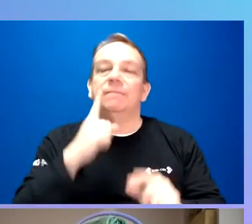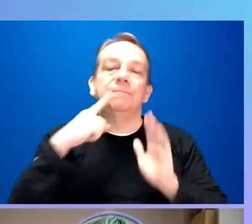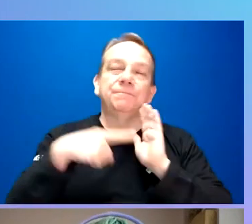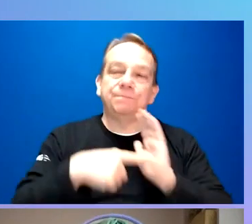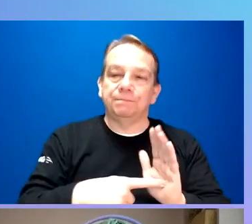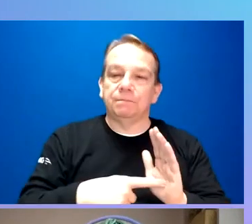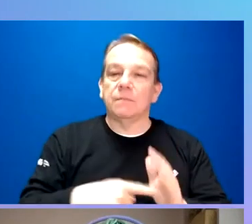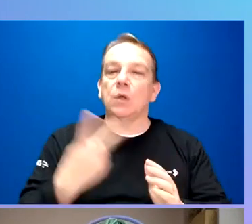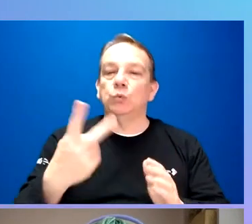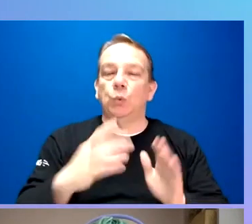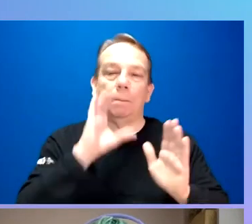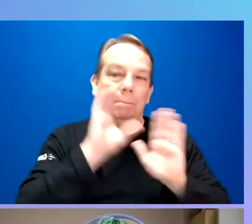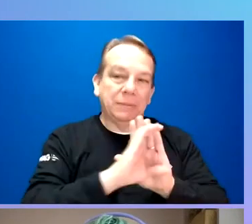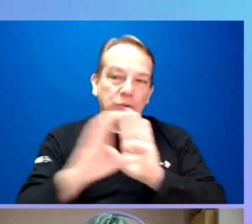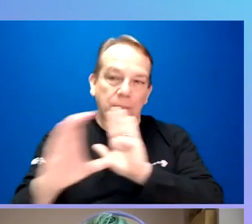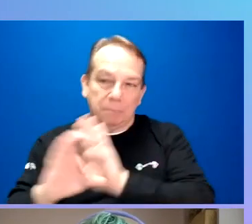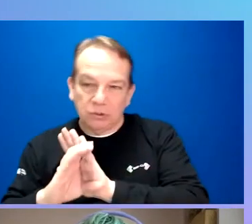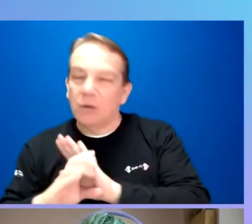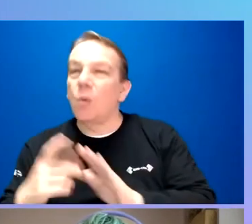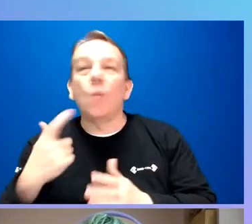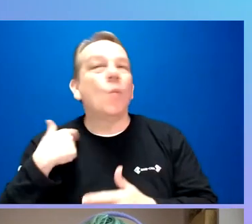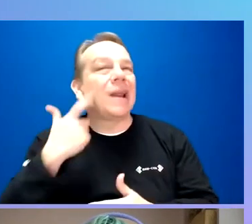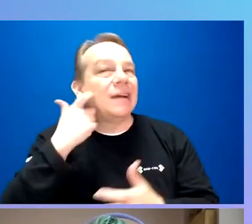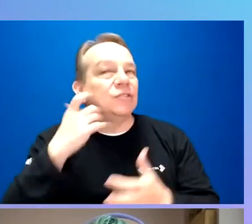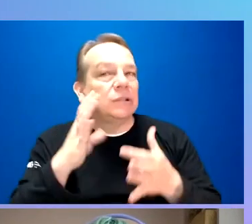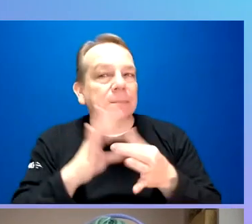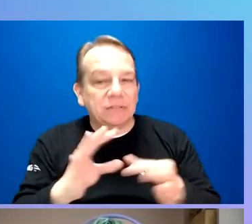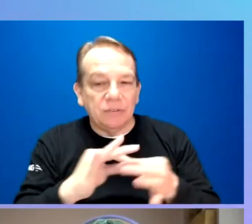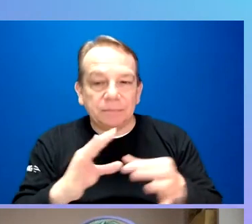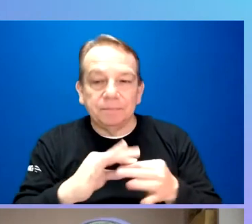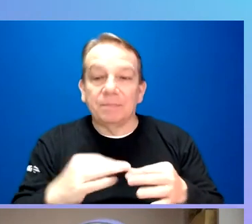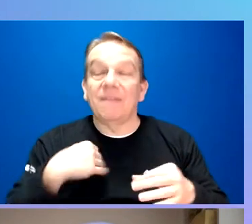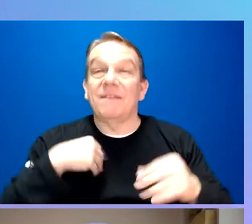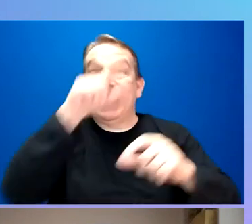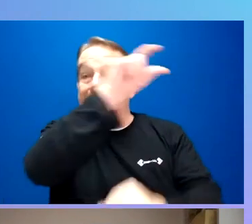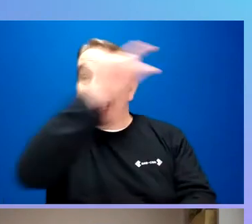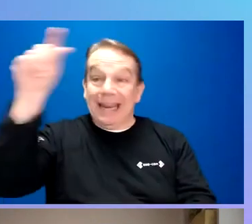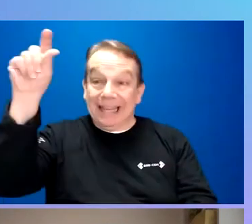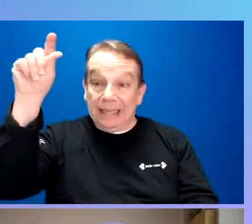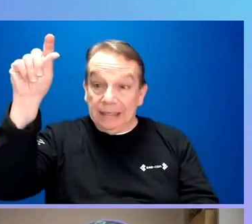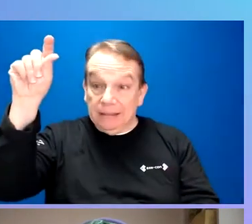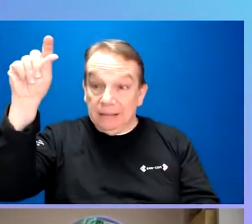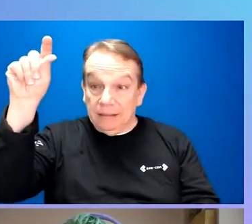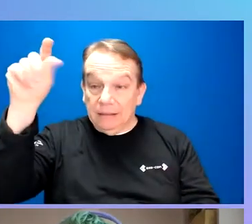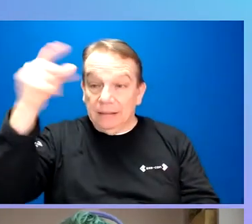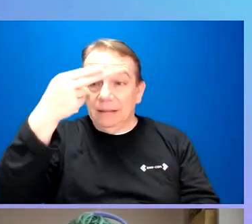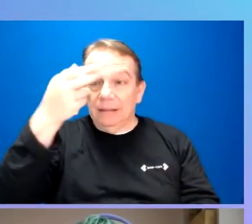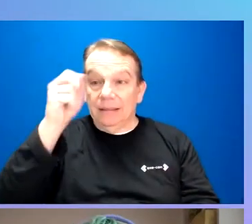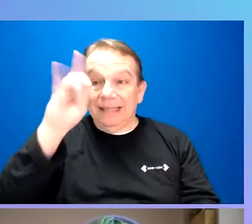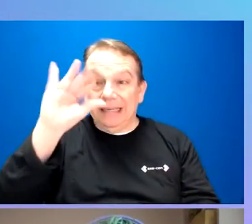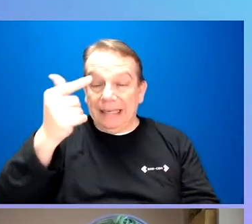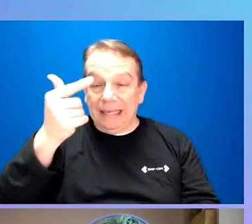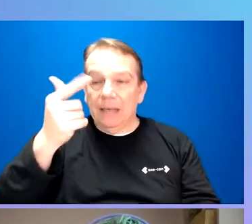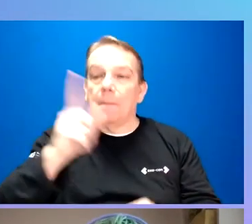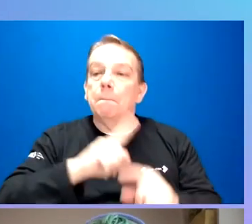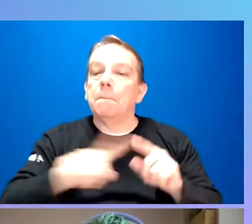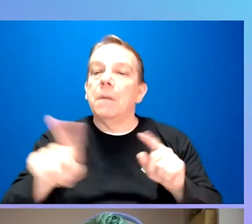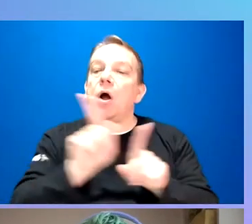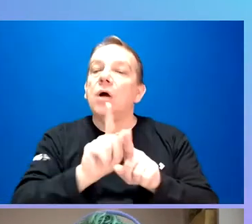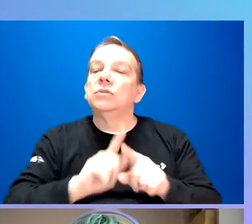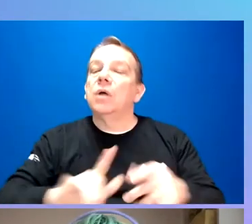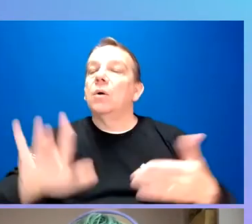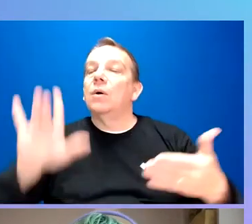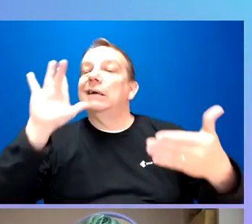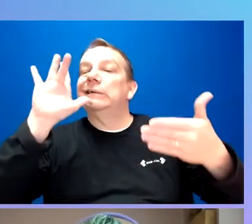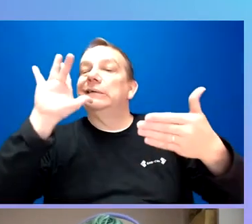which illustrates exactly what I just mentioned, where we have a heading, but the developer has also placed a button on top